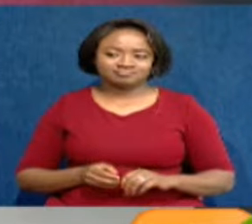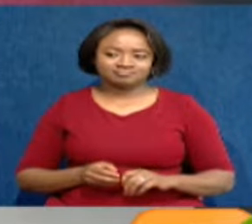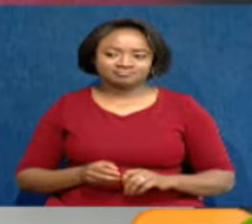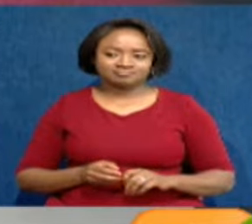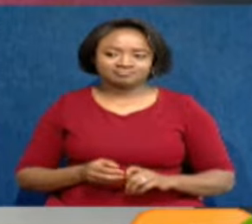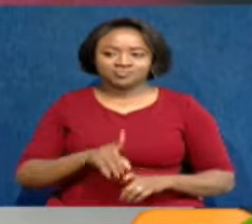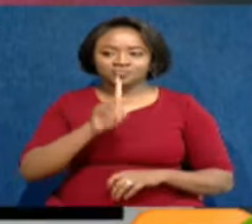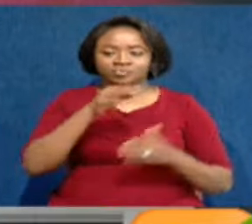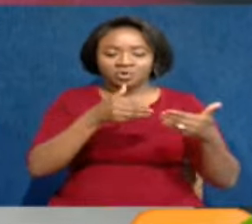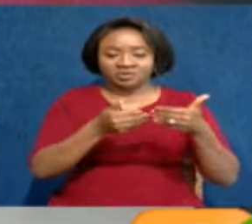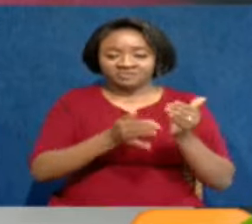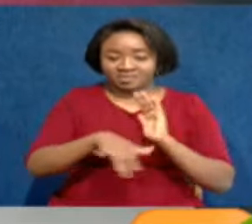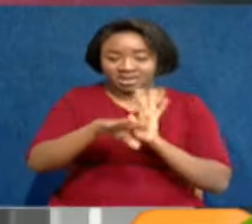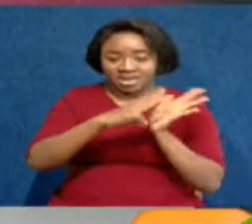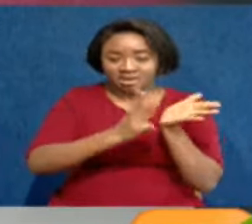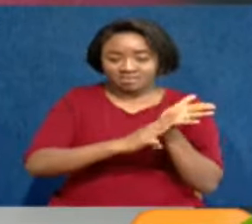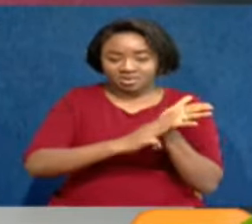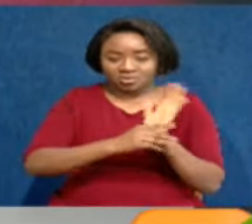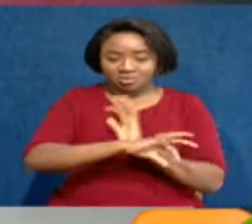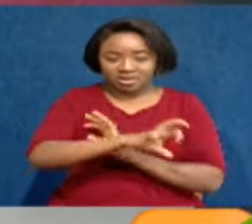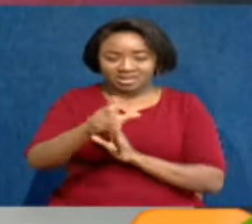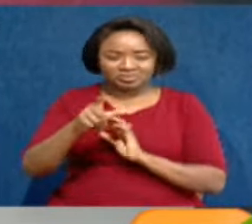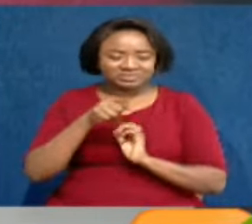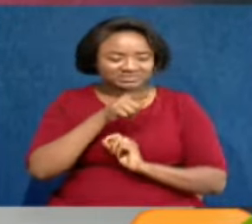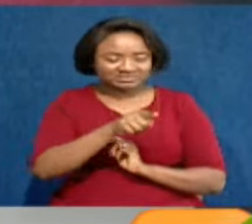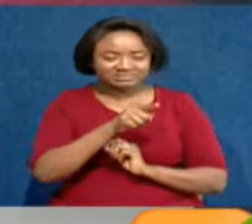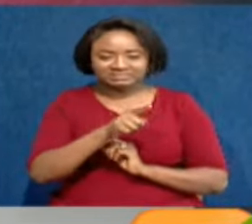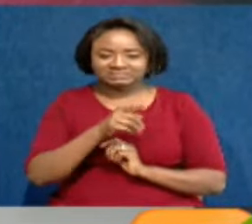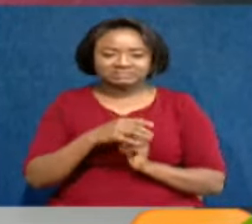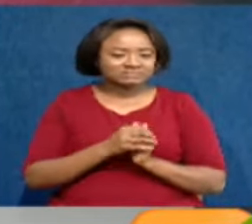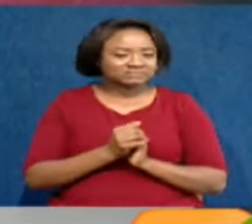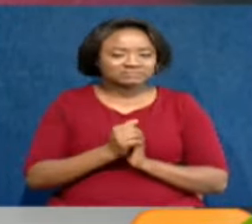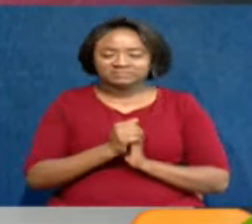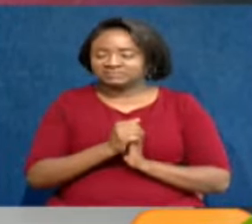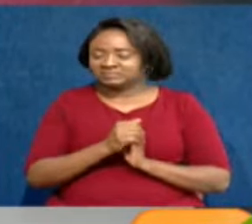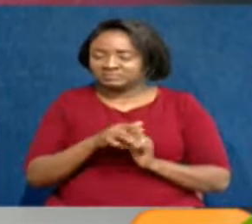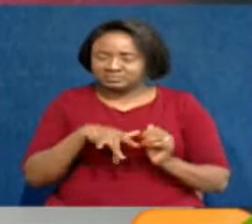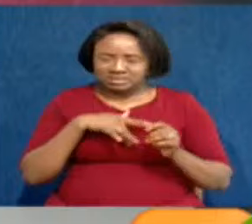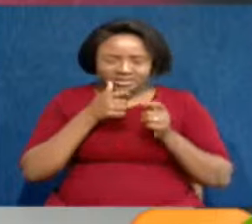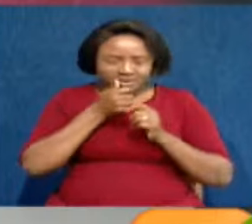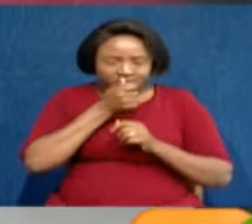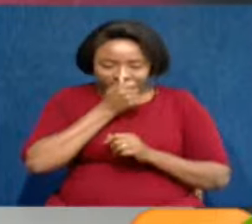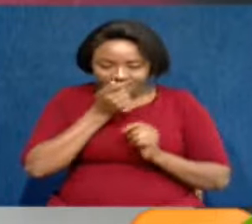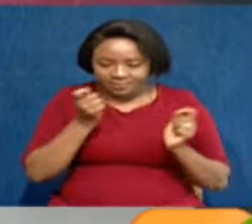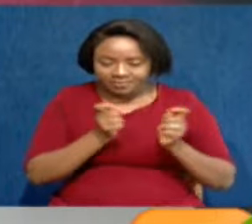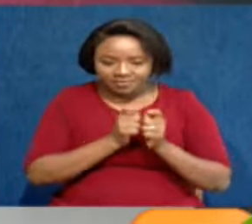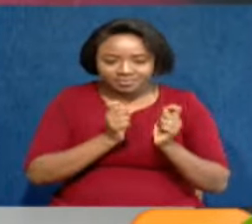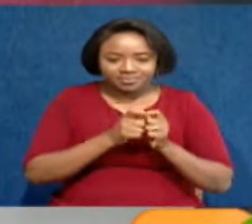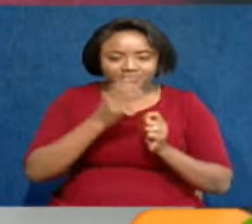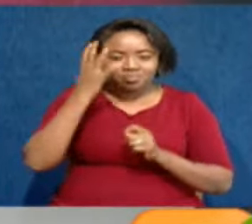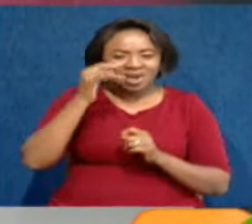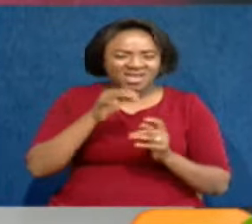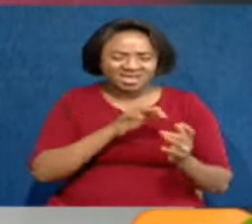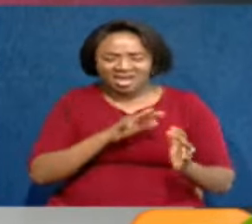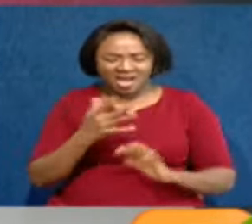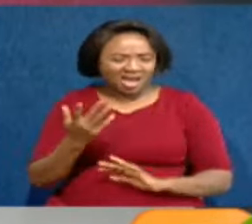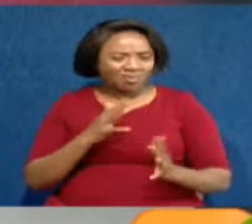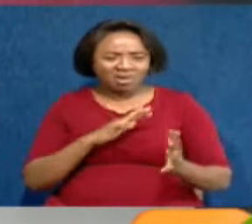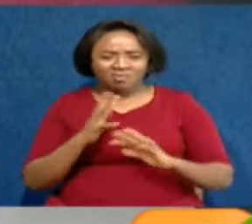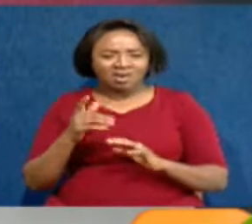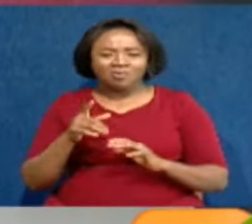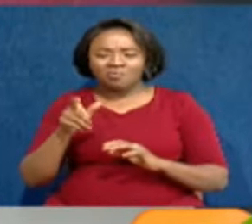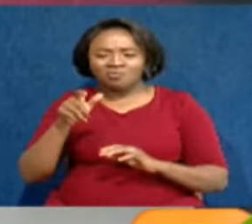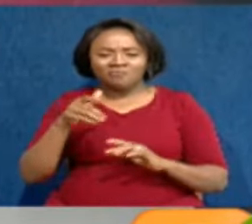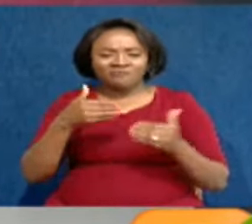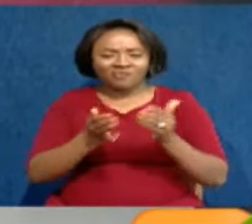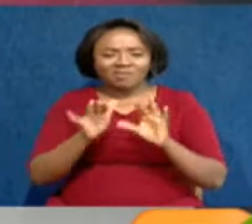A family in Migori County is undergoing unimaginable pain following the sudden and mysterious